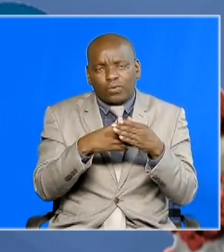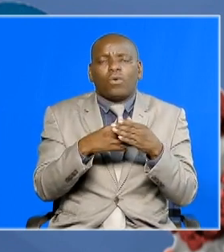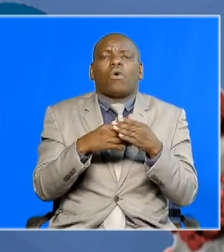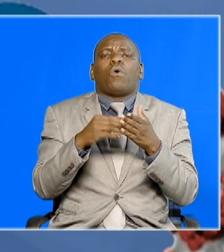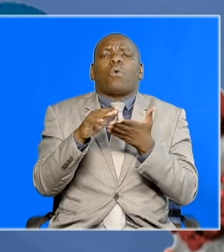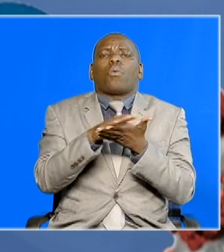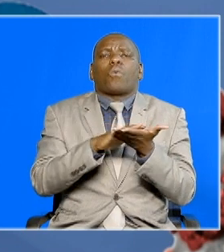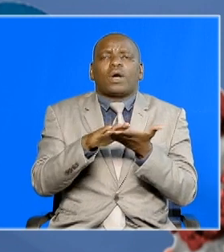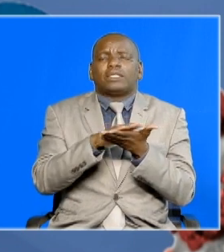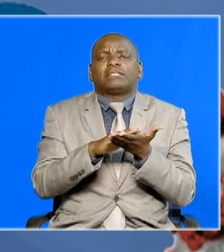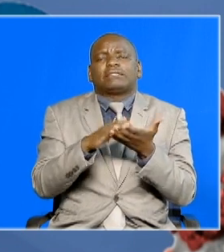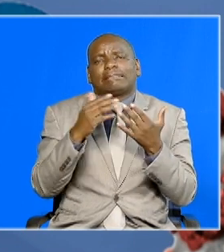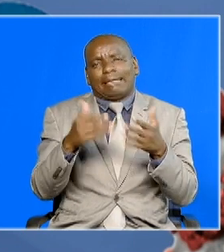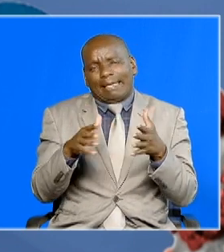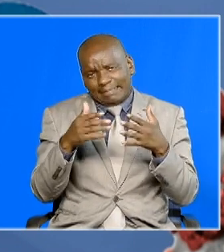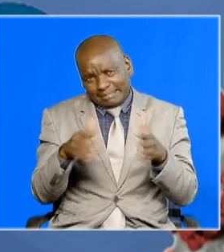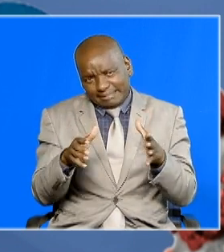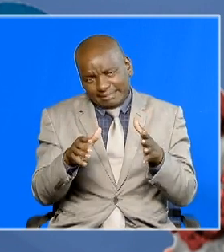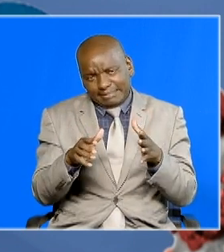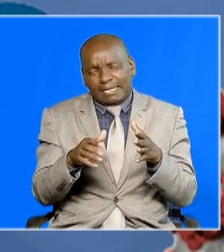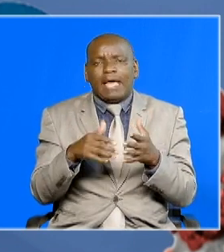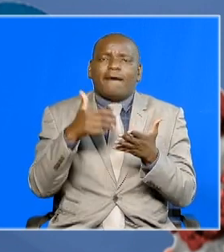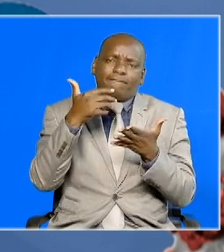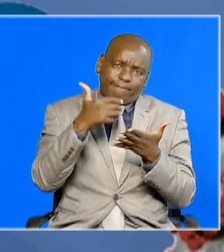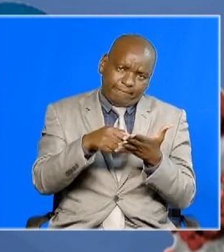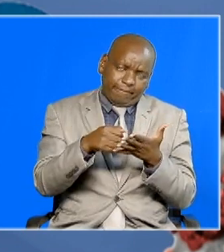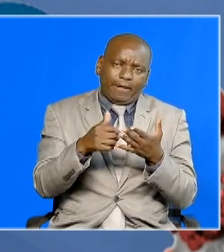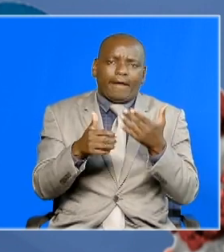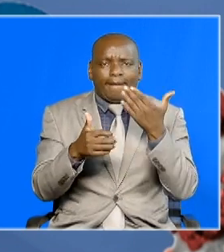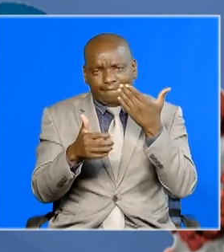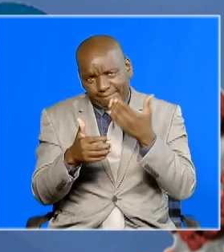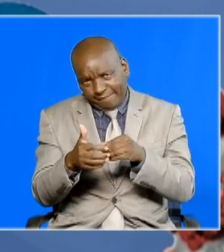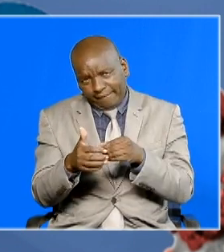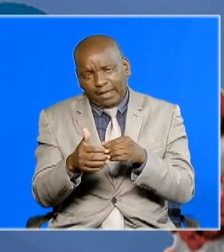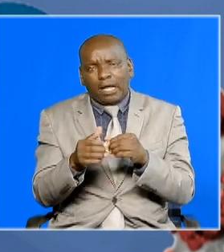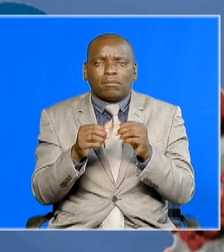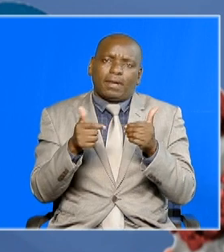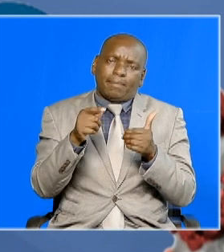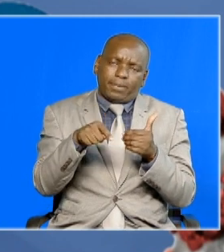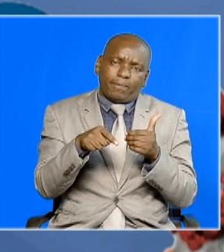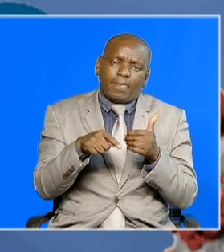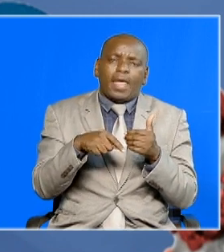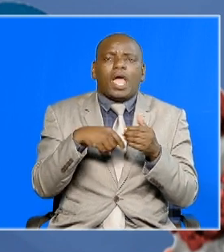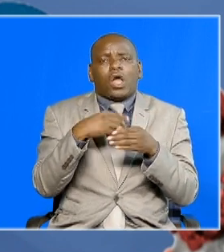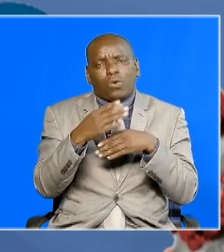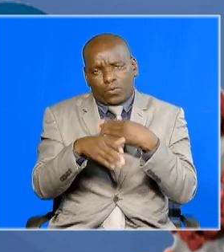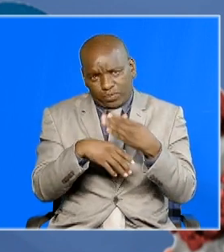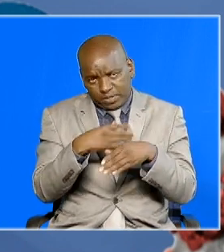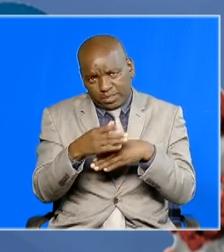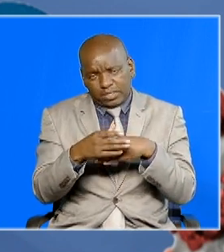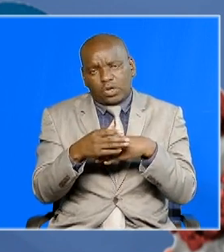continue washing our hands with soap and running water, or sanitizing our hands with alcohol-based sanitizers, and to